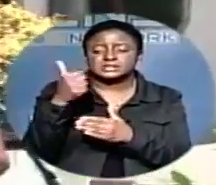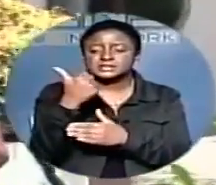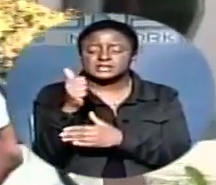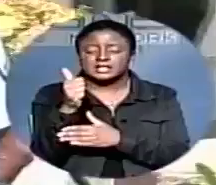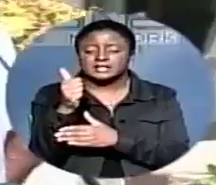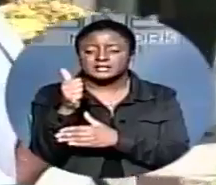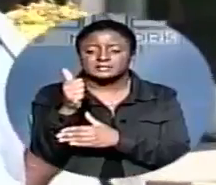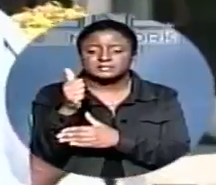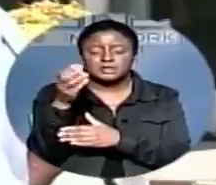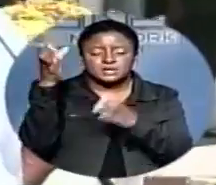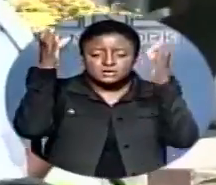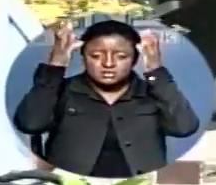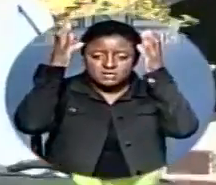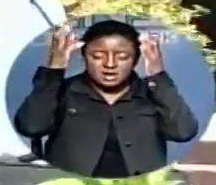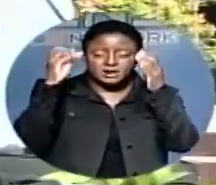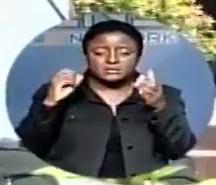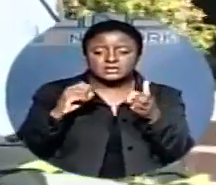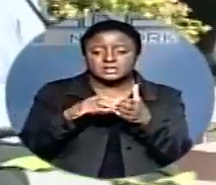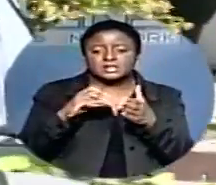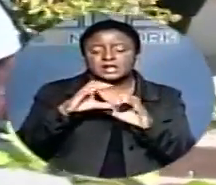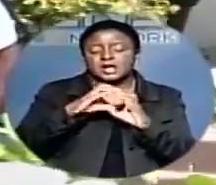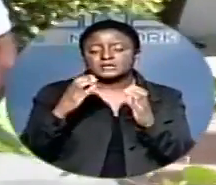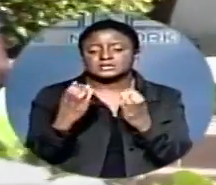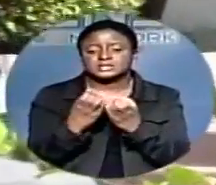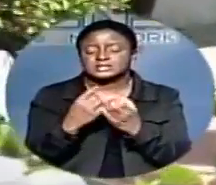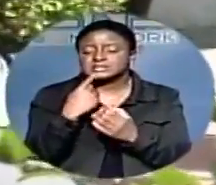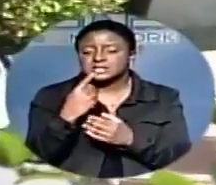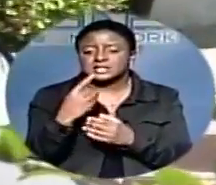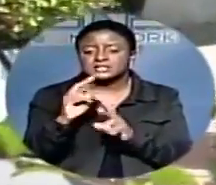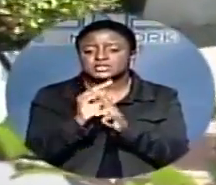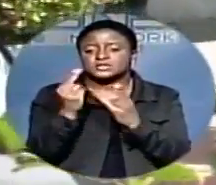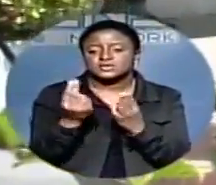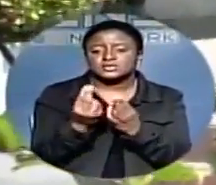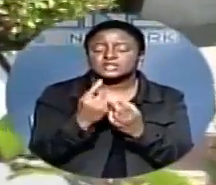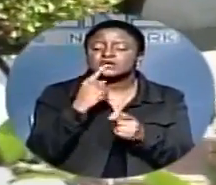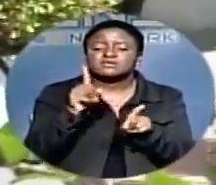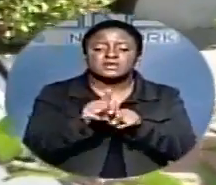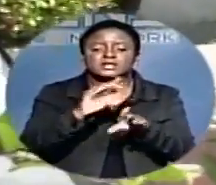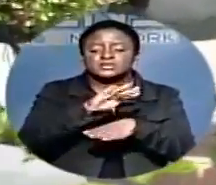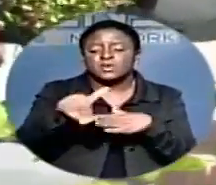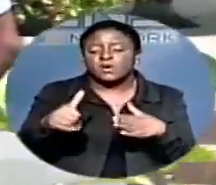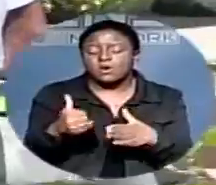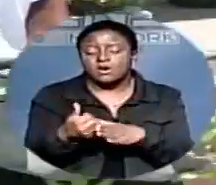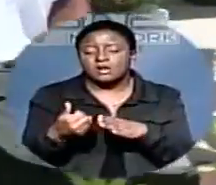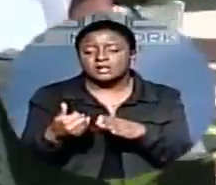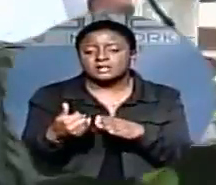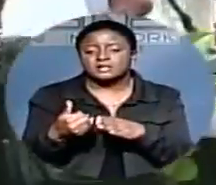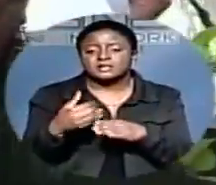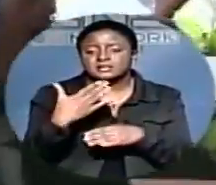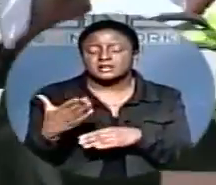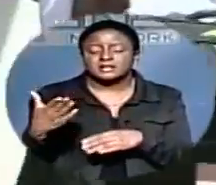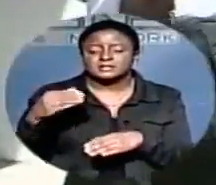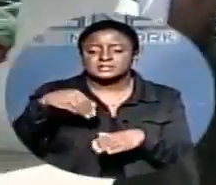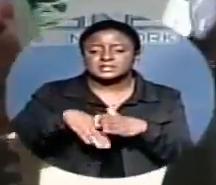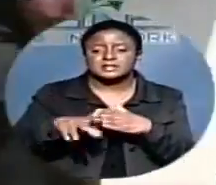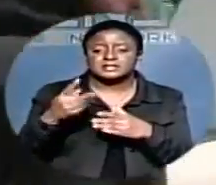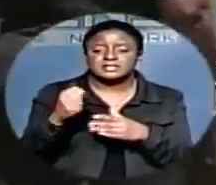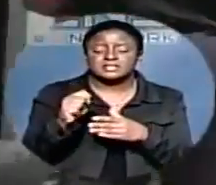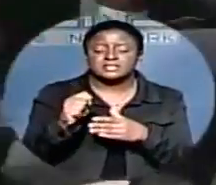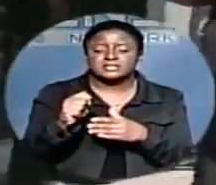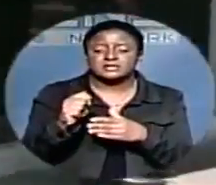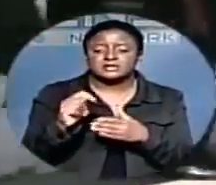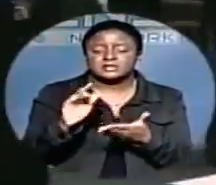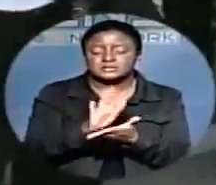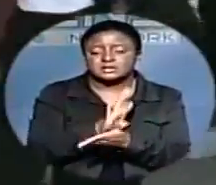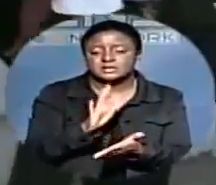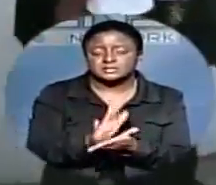Counsel David Higgins stressed that the union had agreed to all of the items in the trade dispute. noting that the talks broke down when the union decided